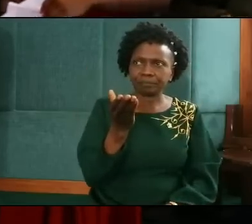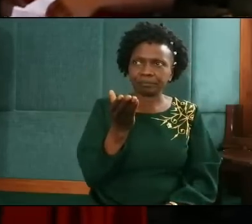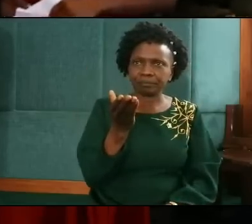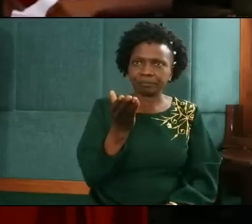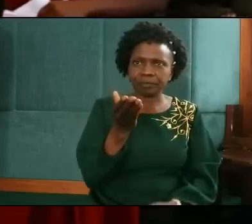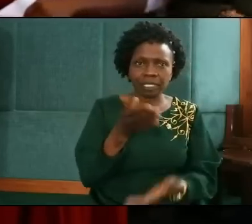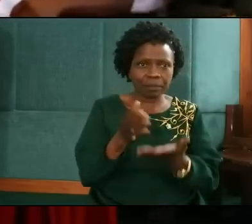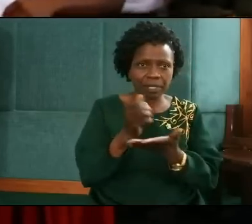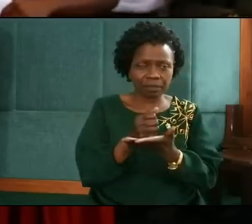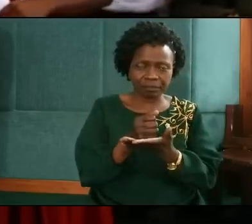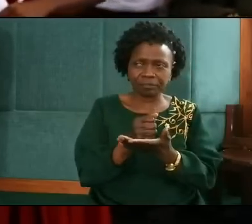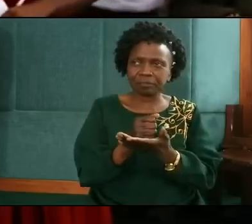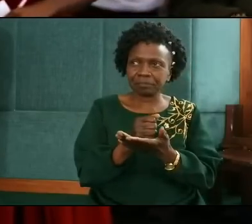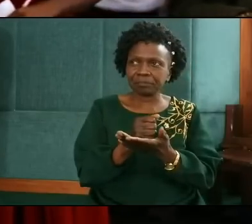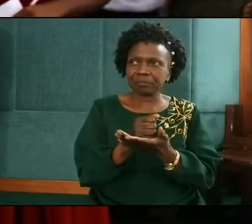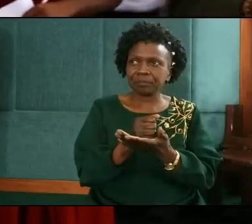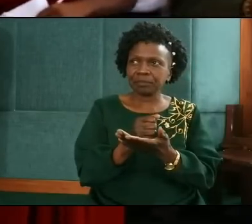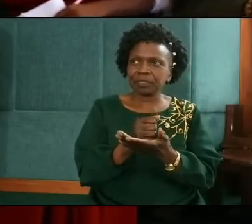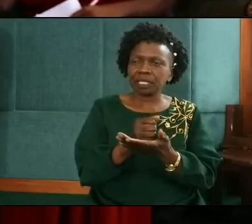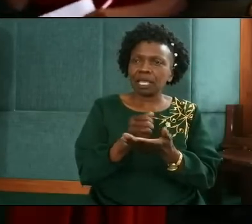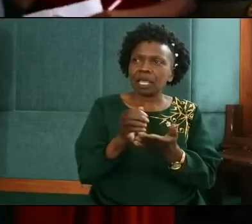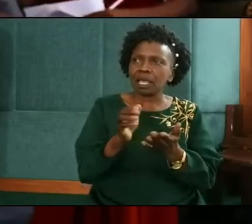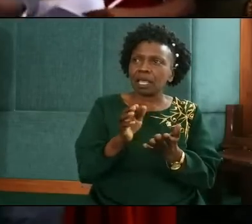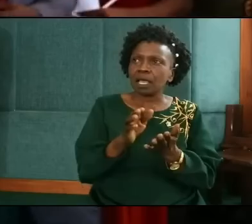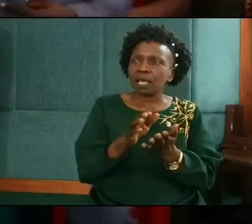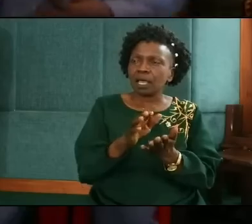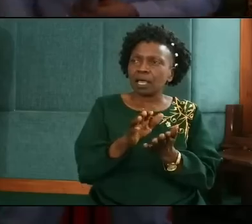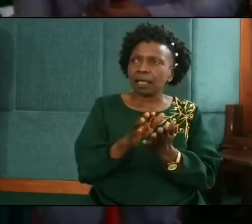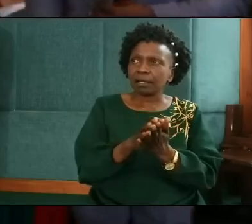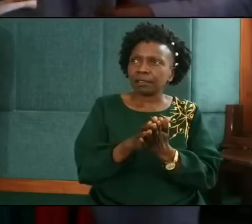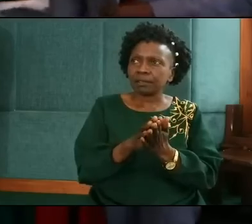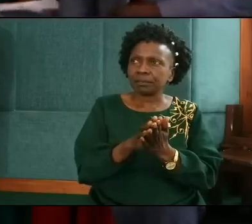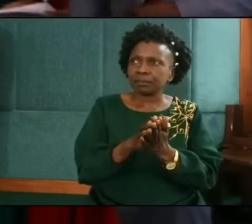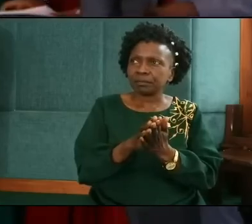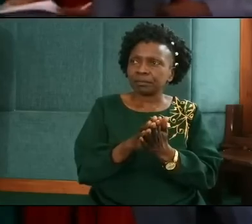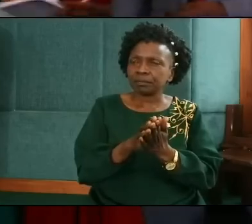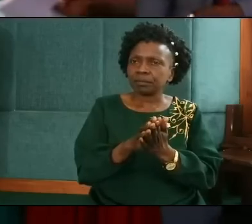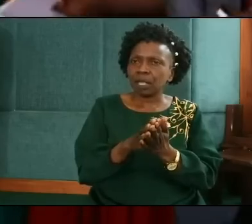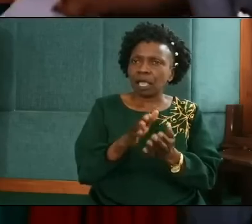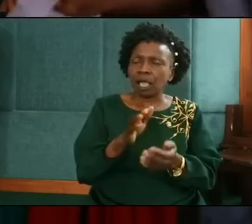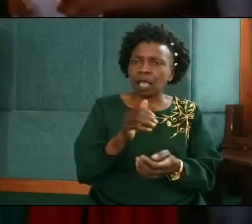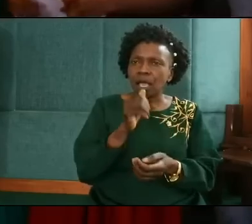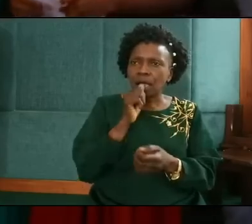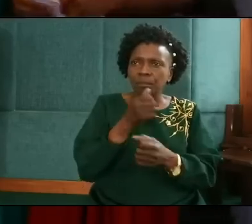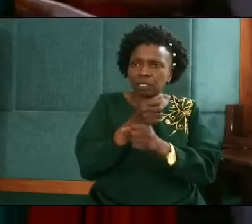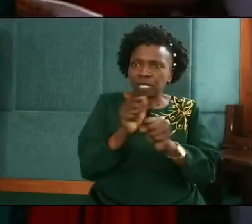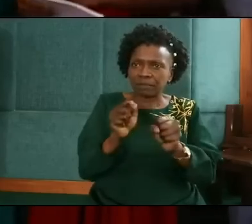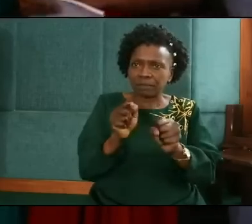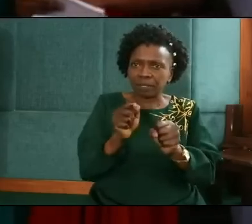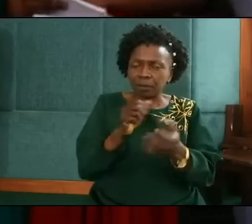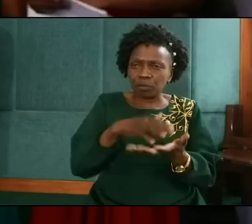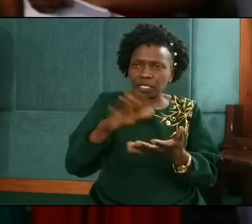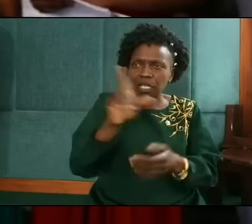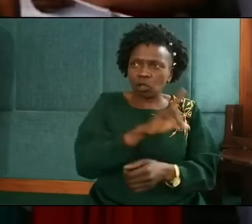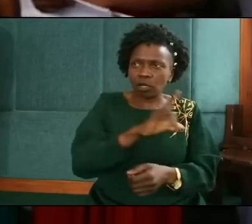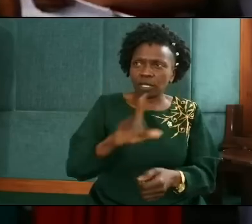amen, and rain fall, I'm saved. Praise the Lord.